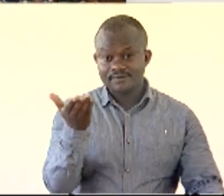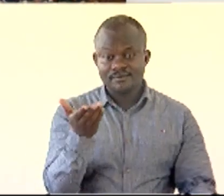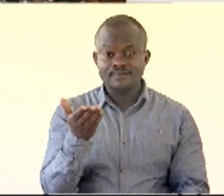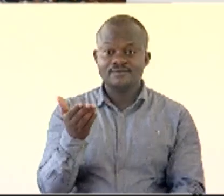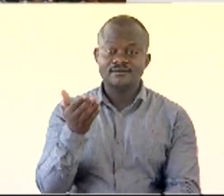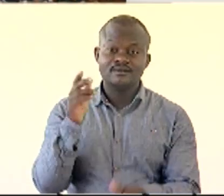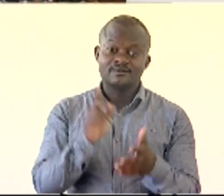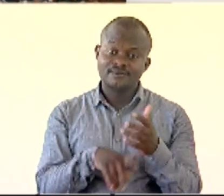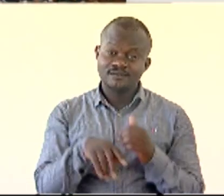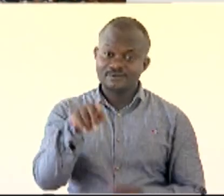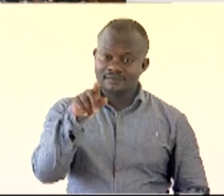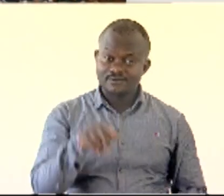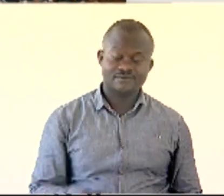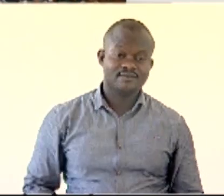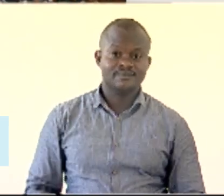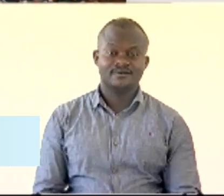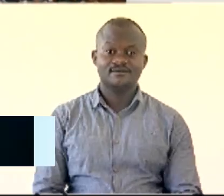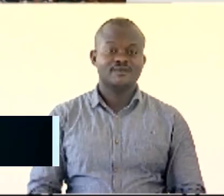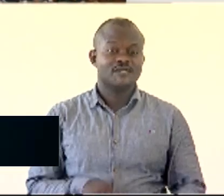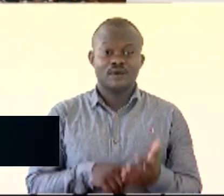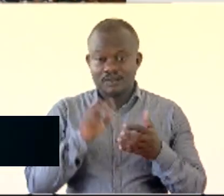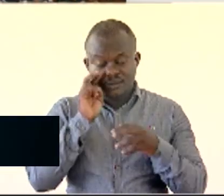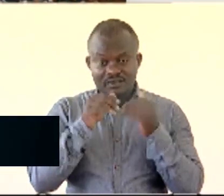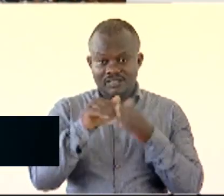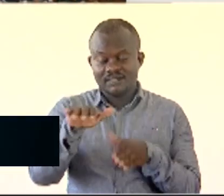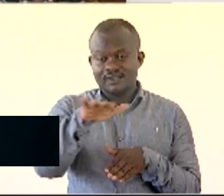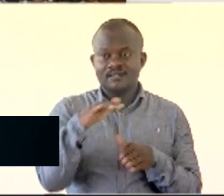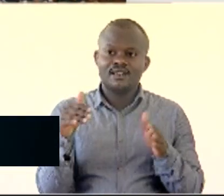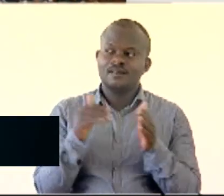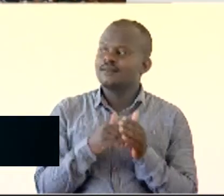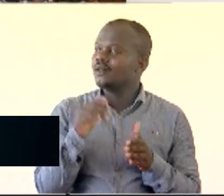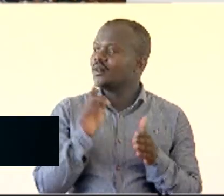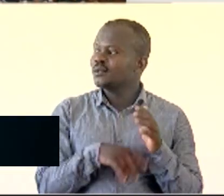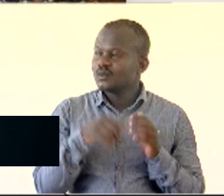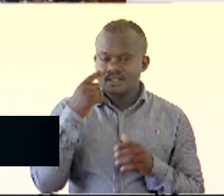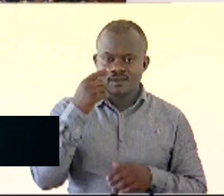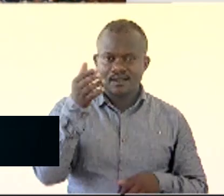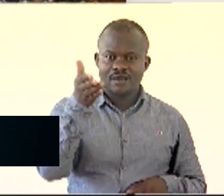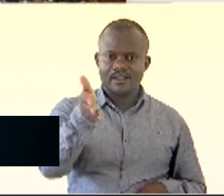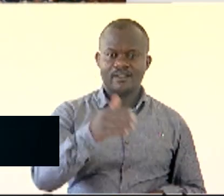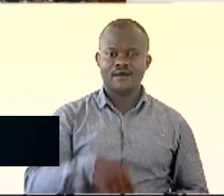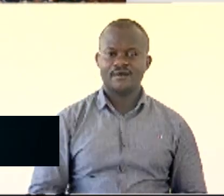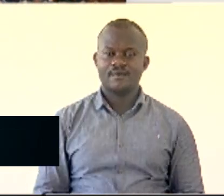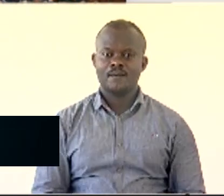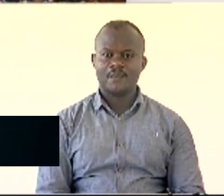What do you see here? What do you see here? And what do you see here?